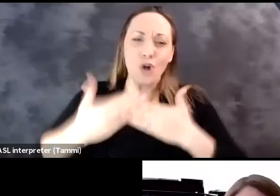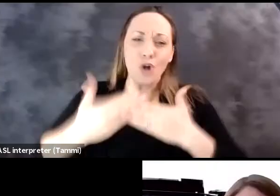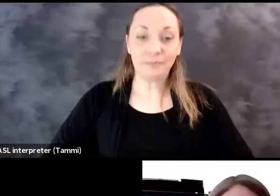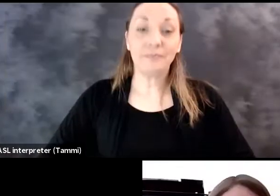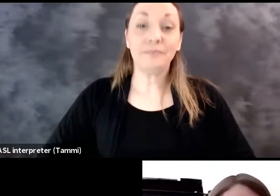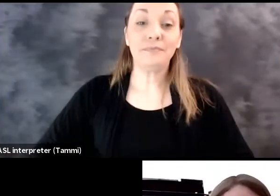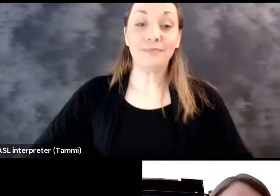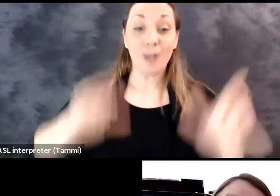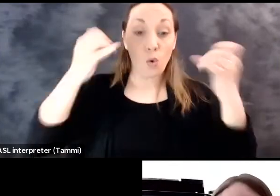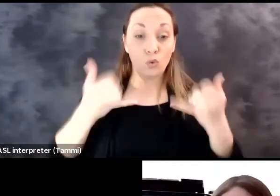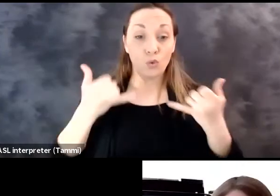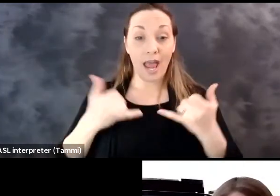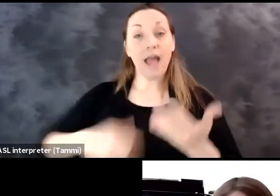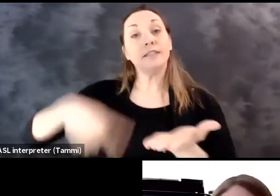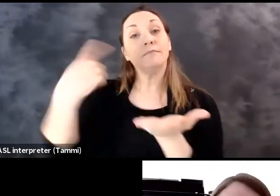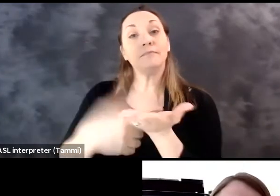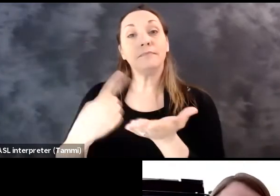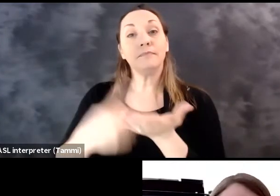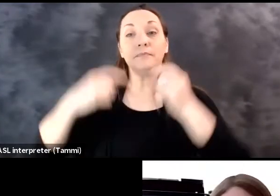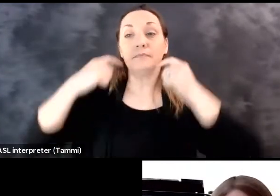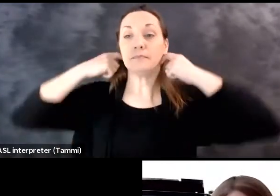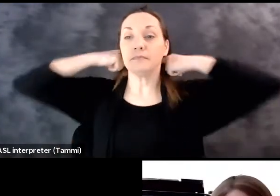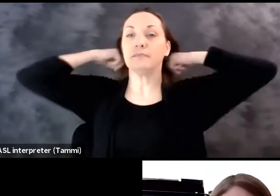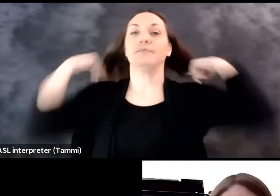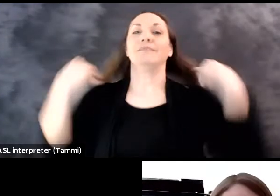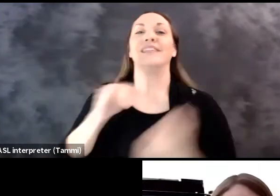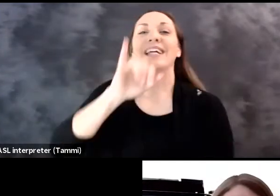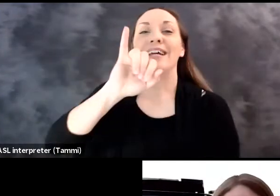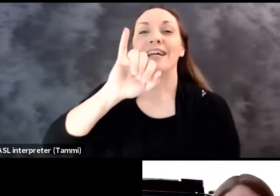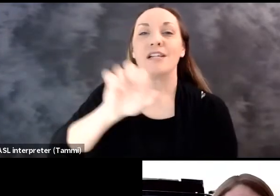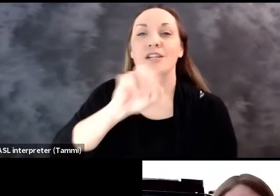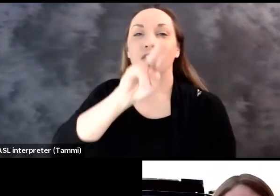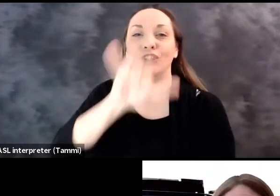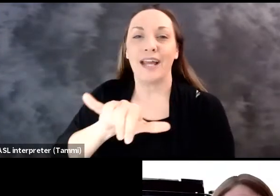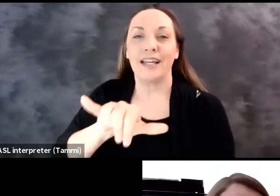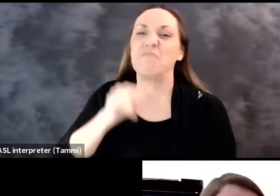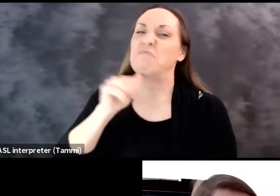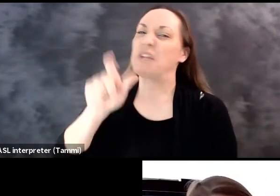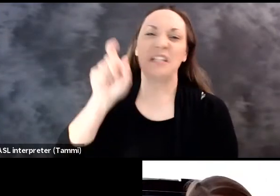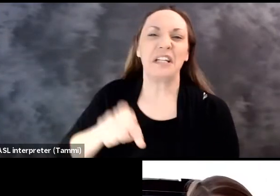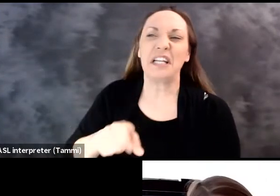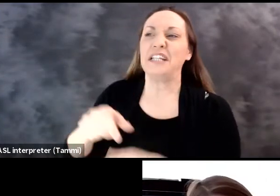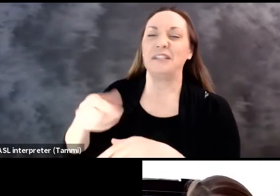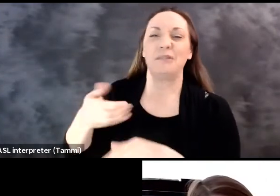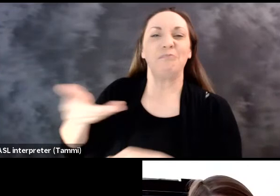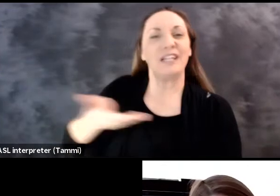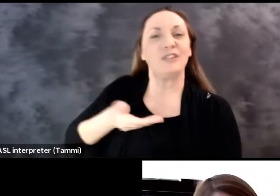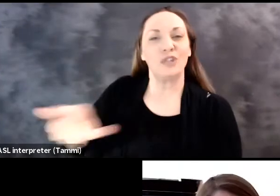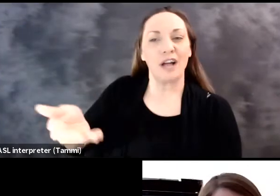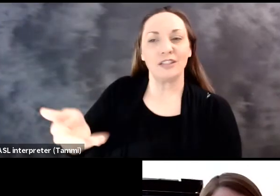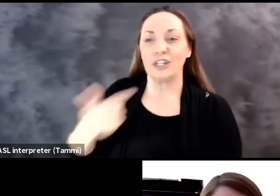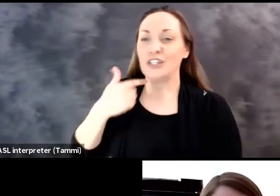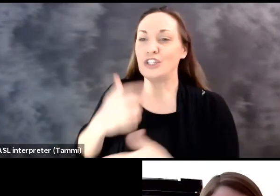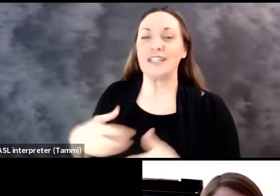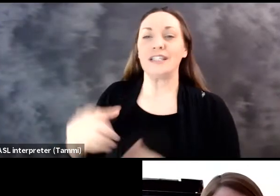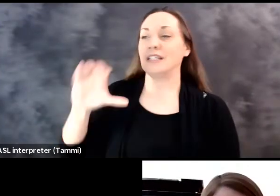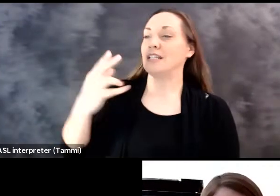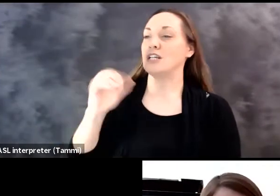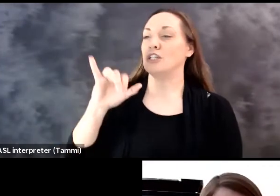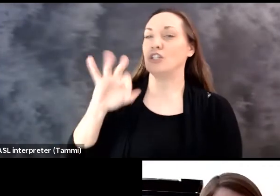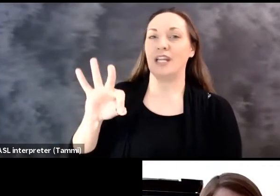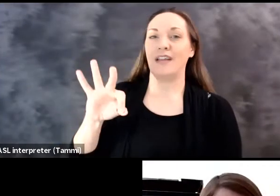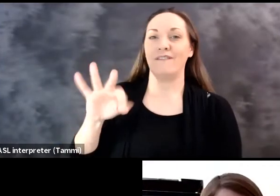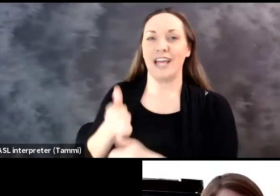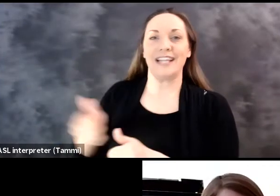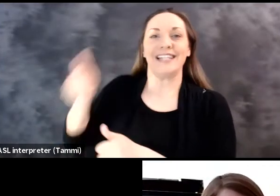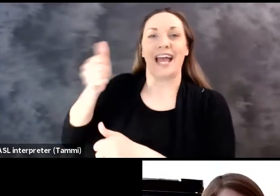today's conversation, I don't think Jenny needs an introduction. Jenny is the Chief Accessibility Officer of Microsoft. And